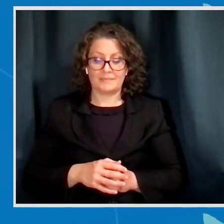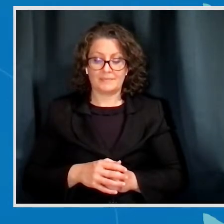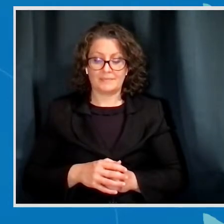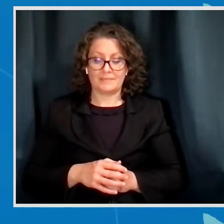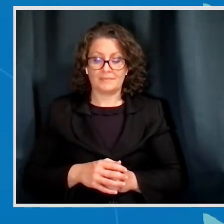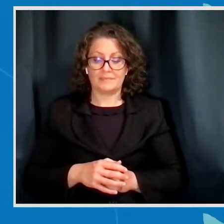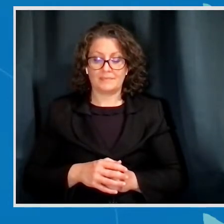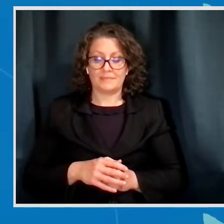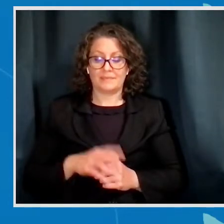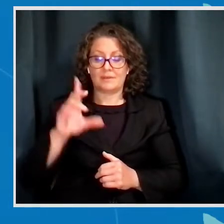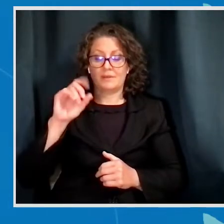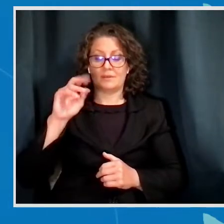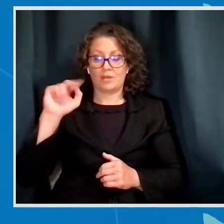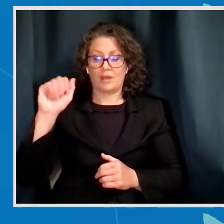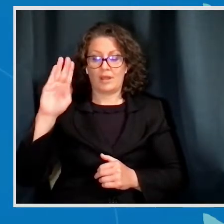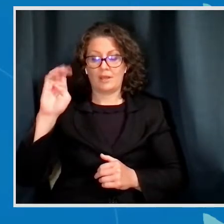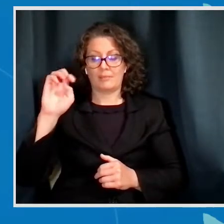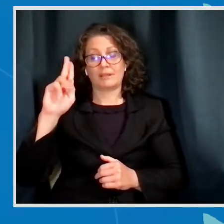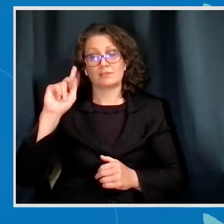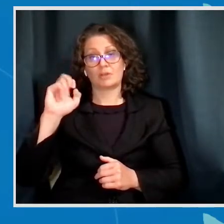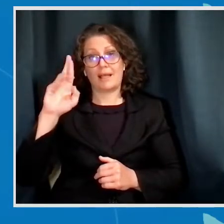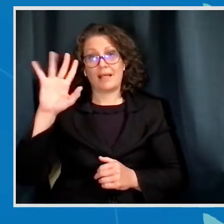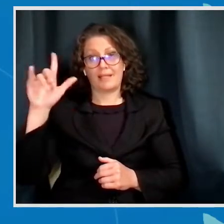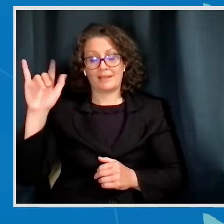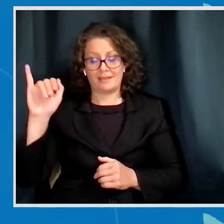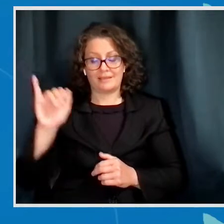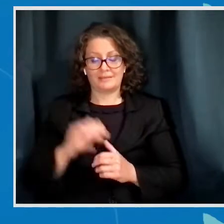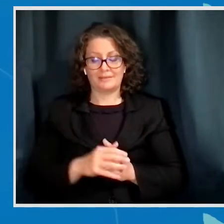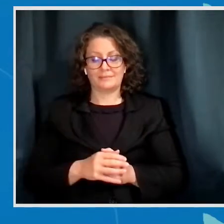Donna Bertarelli,